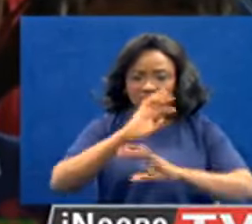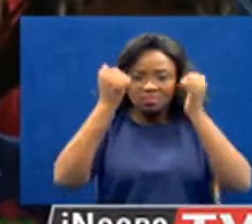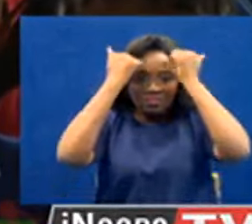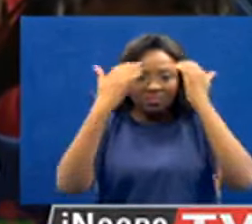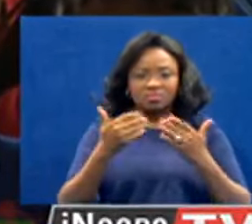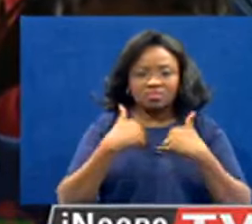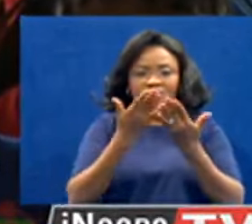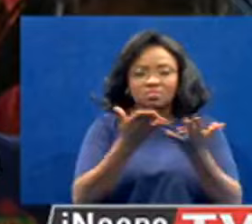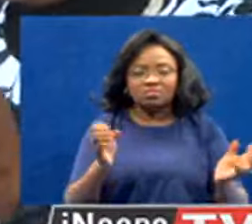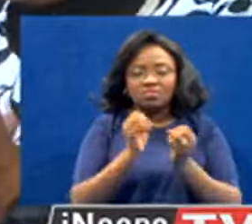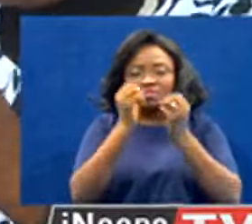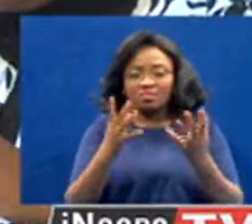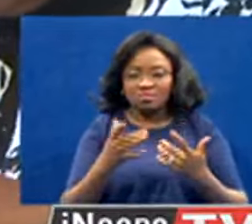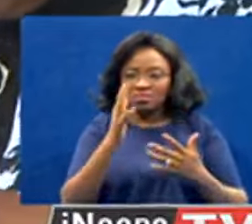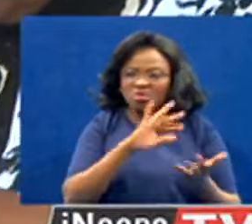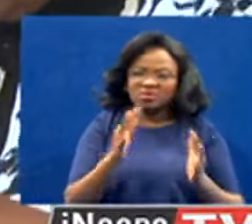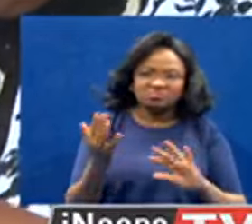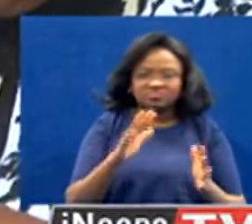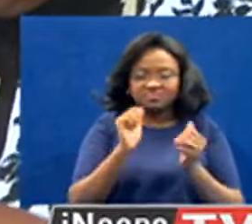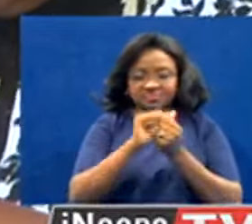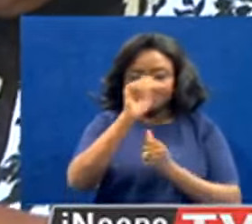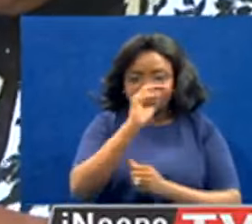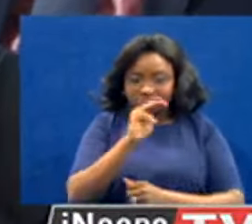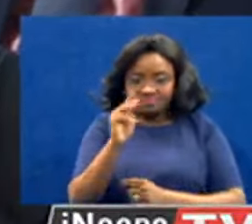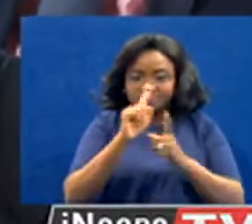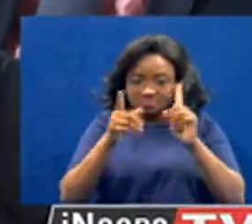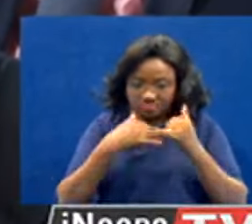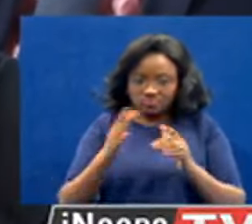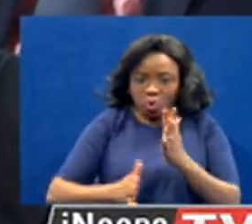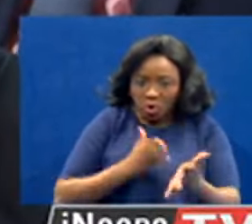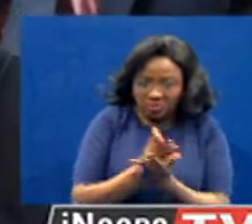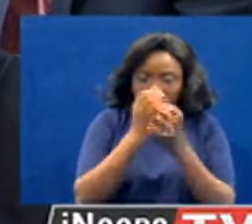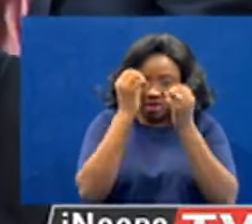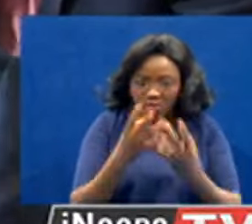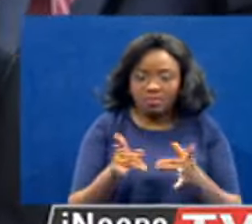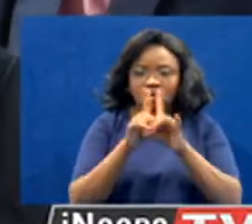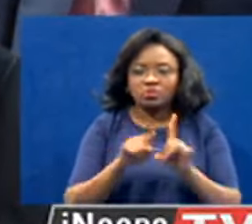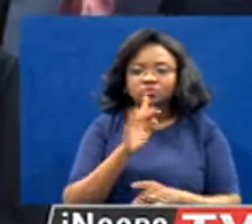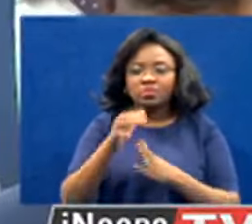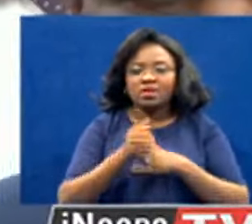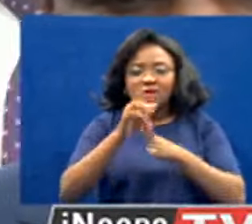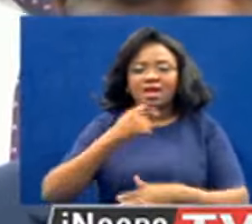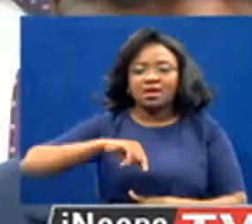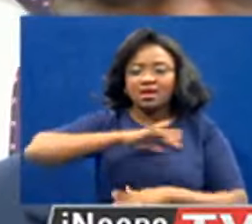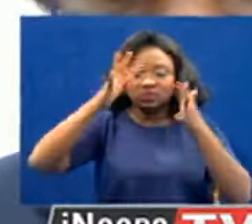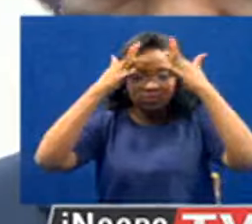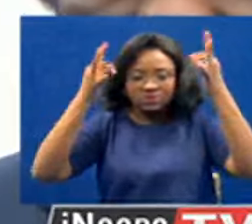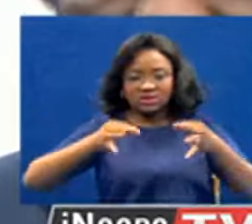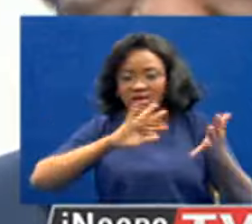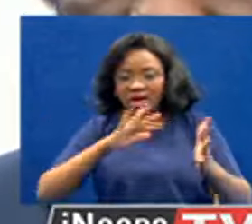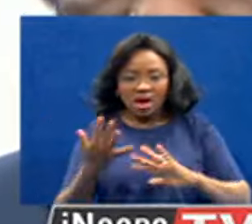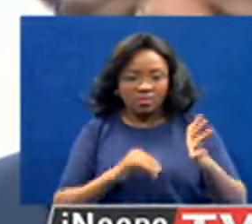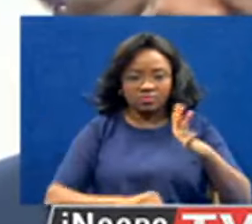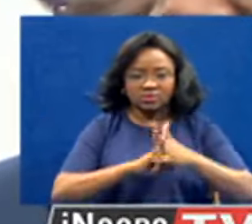to be about 15 million, but it also guides the policies and decisions that it will make in relation to this sector. You've seen what we are doing